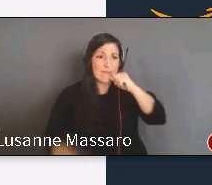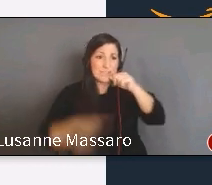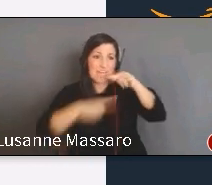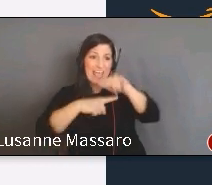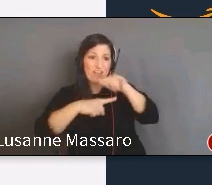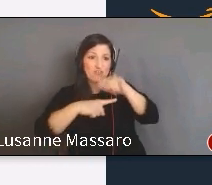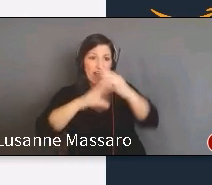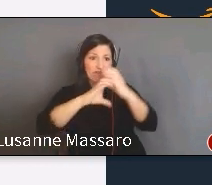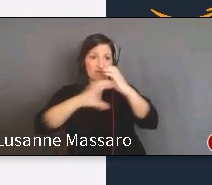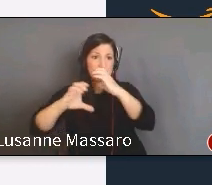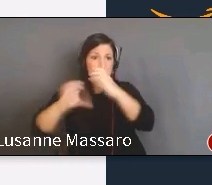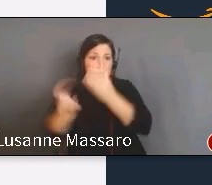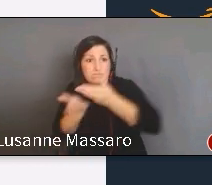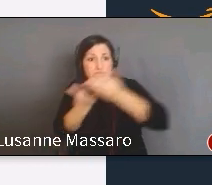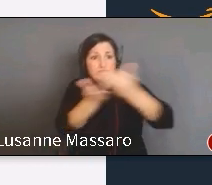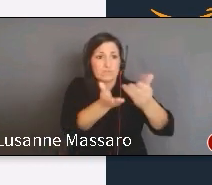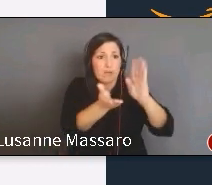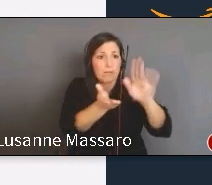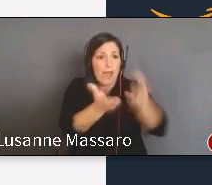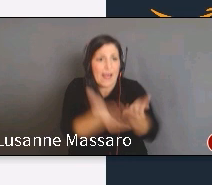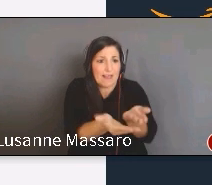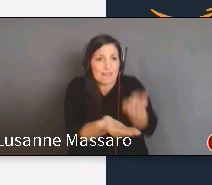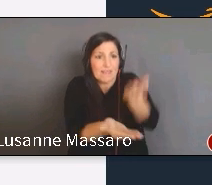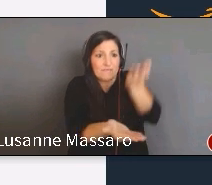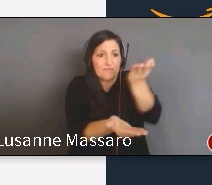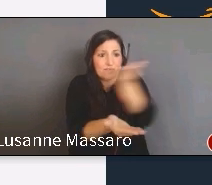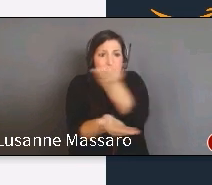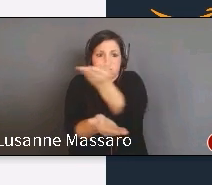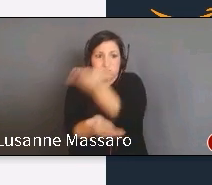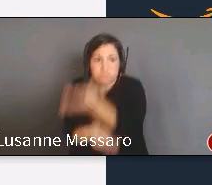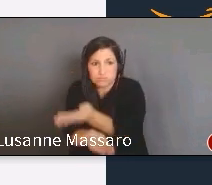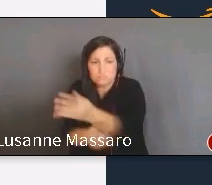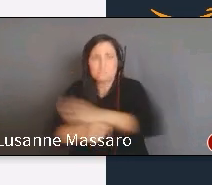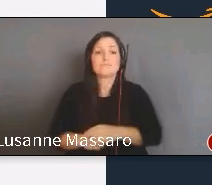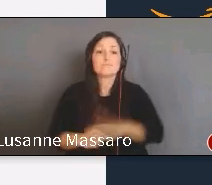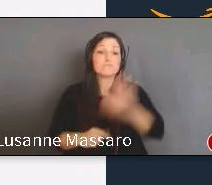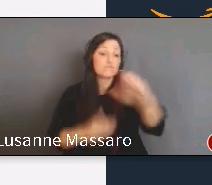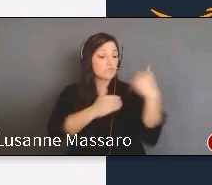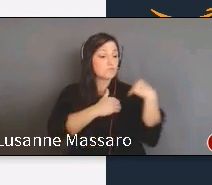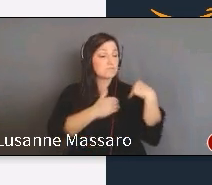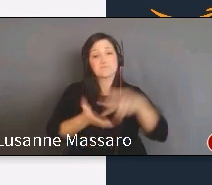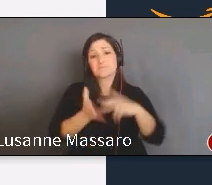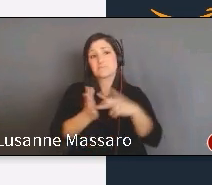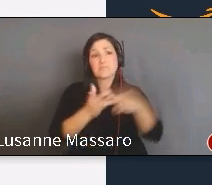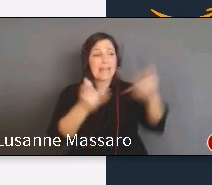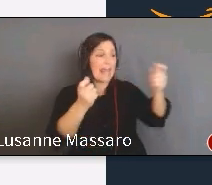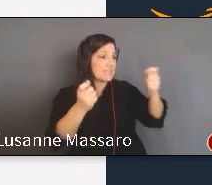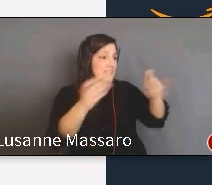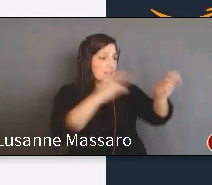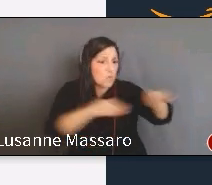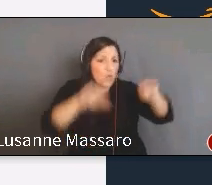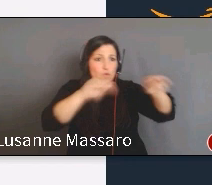the aircraft and loaded onto it by lift, and your responsibilities can go from handling, moving, stacking,